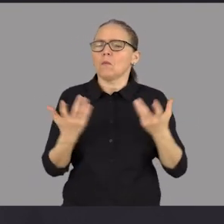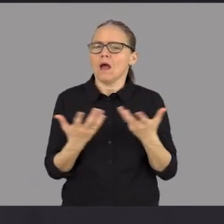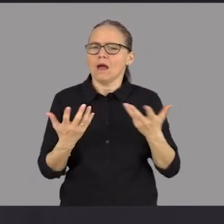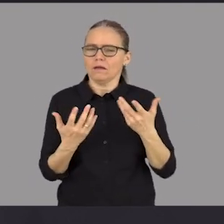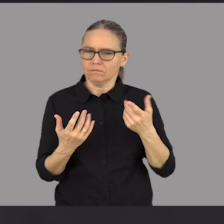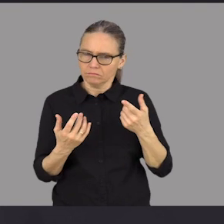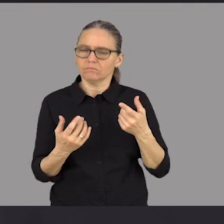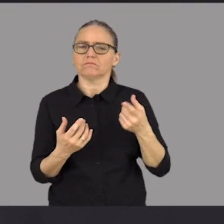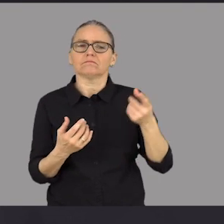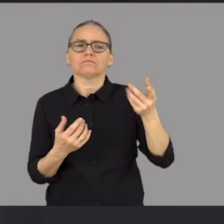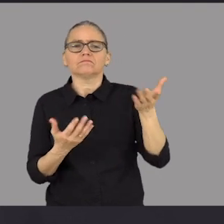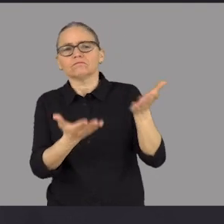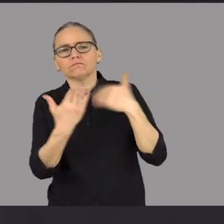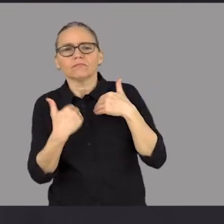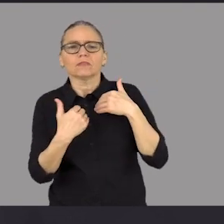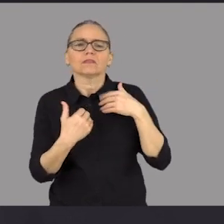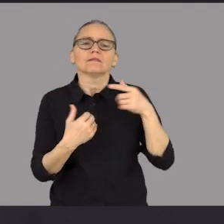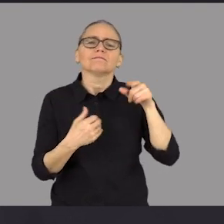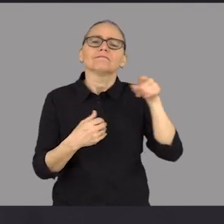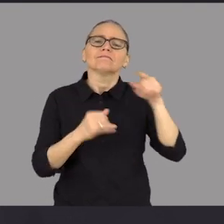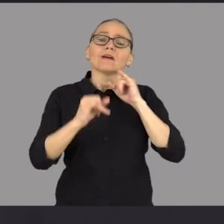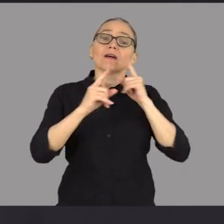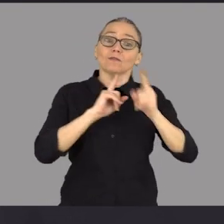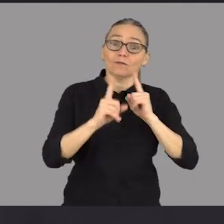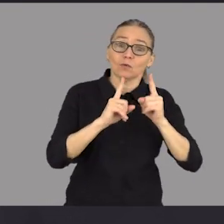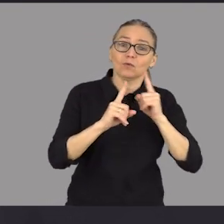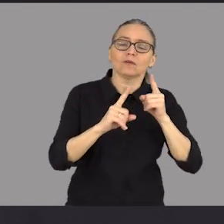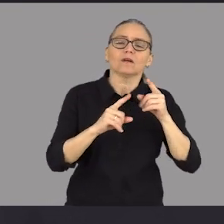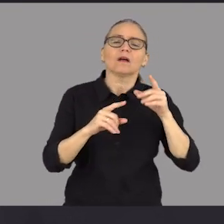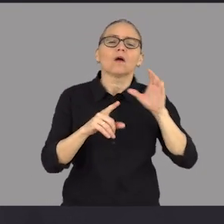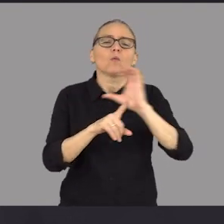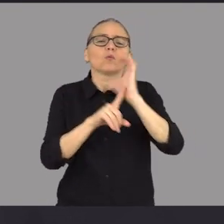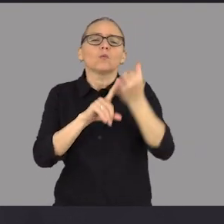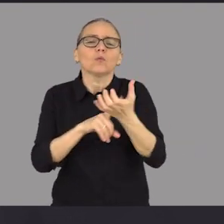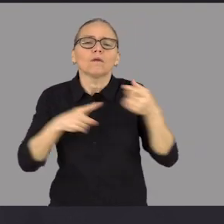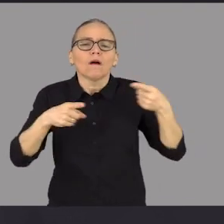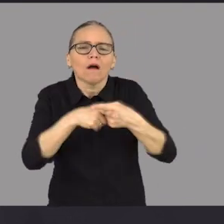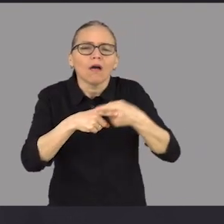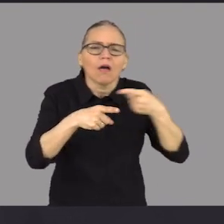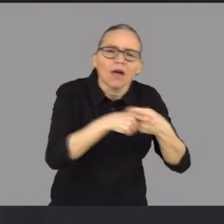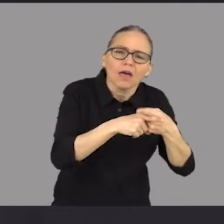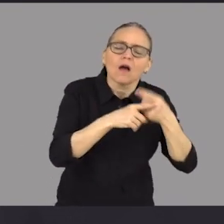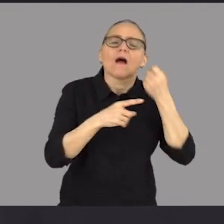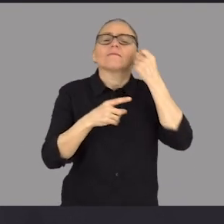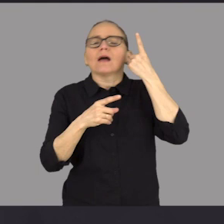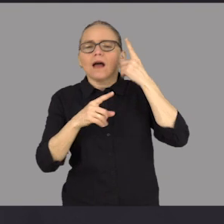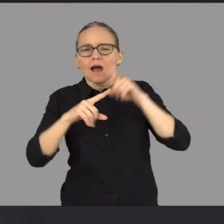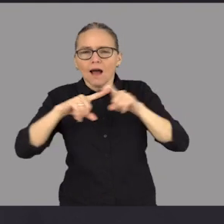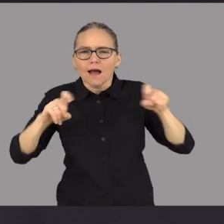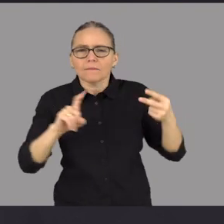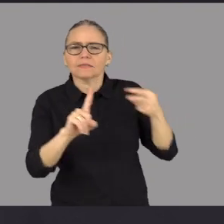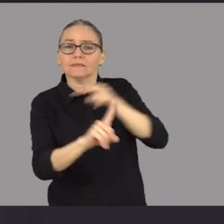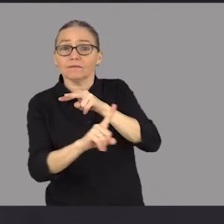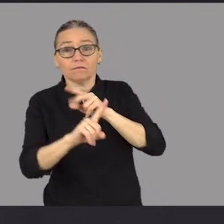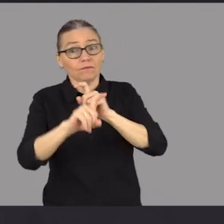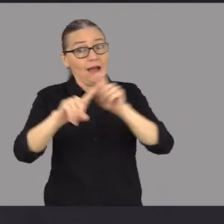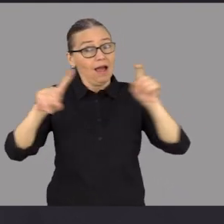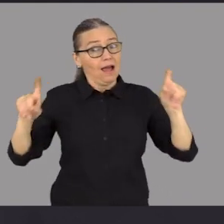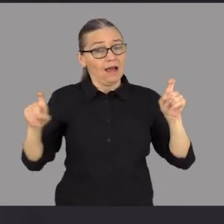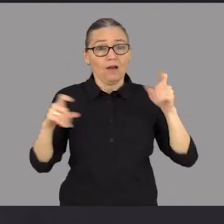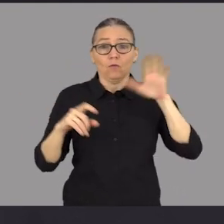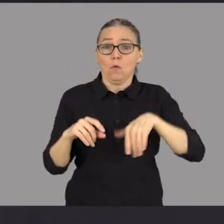and decisions. To avoid bias in decision-making, you may want to invite a co-interviewer with